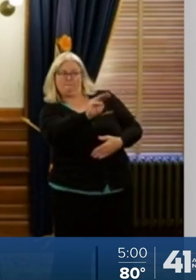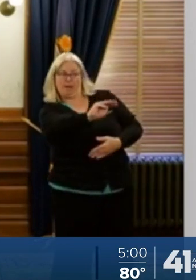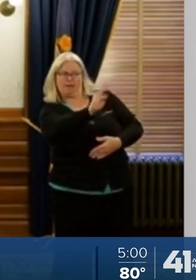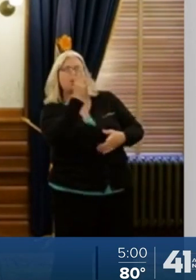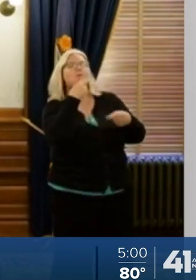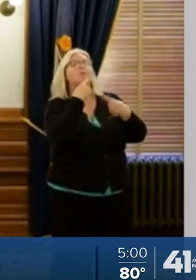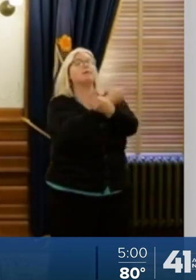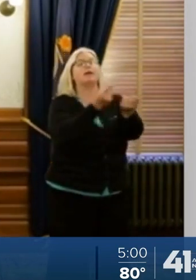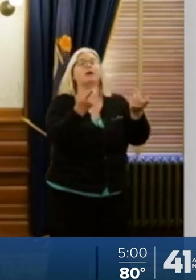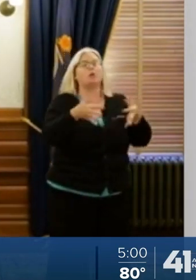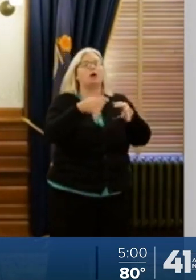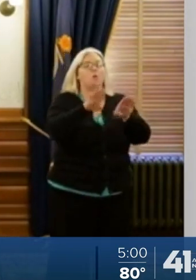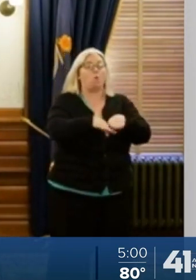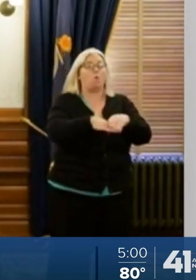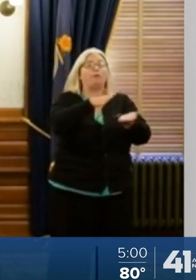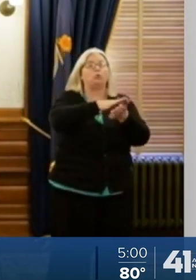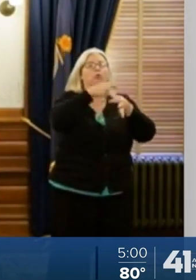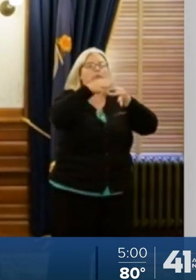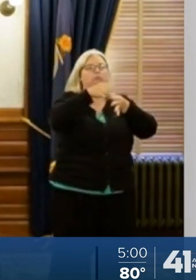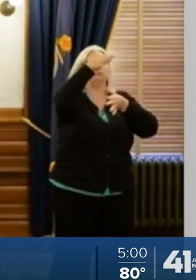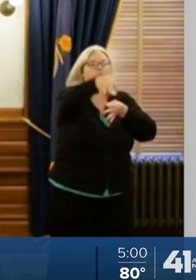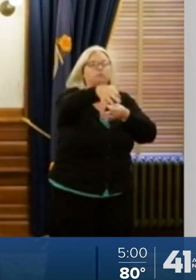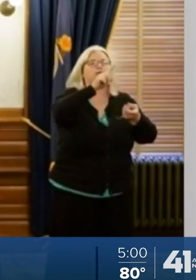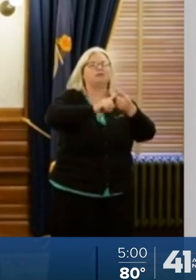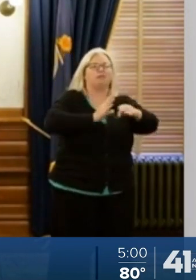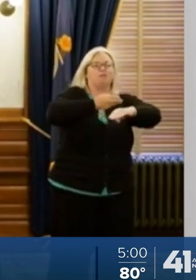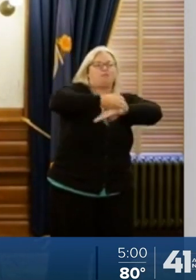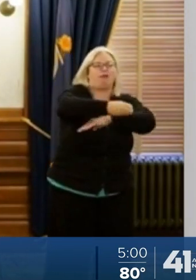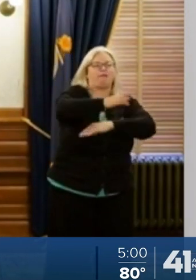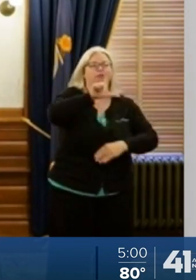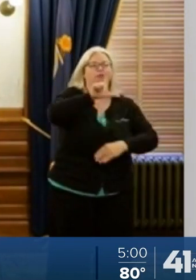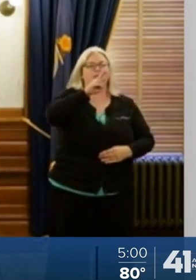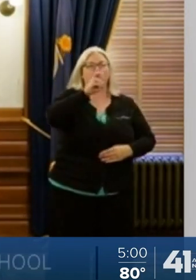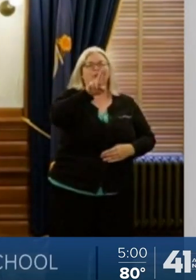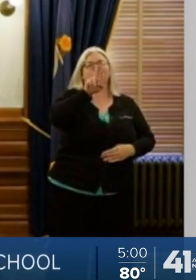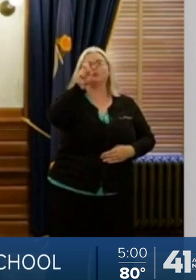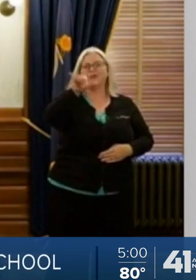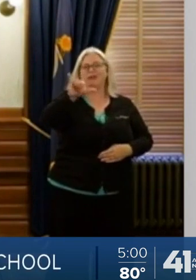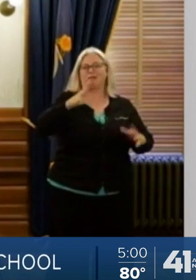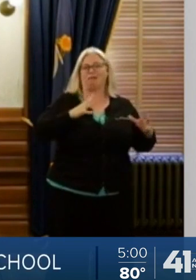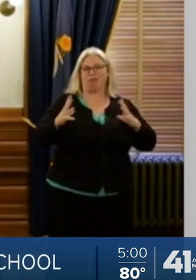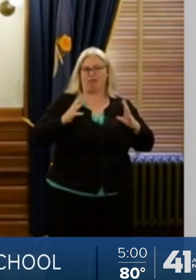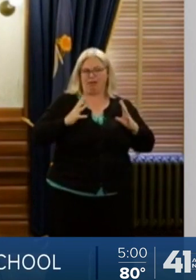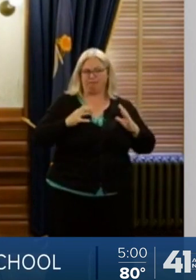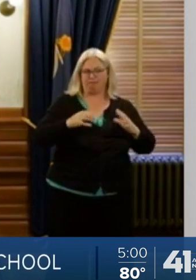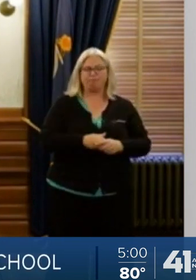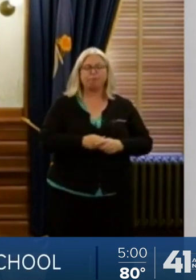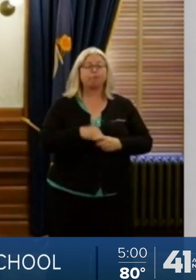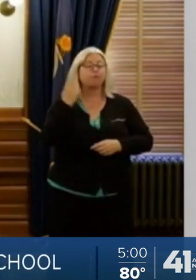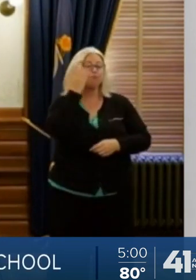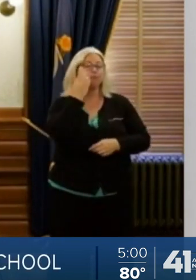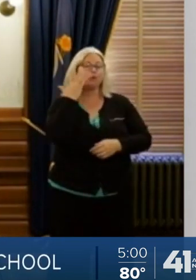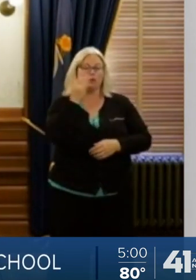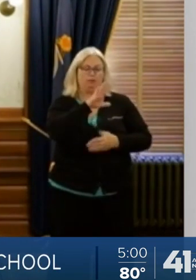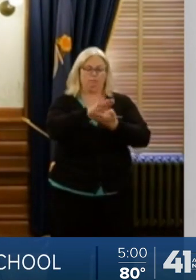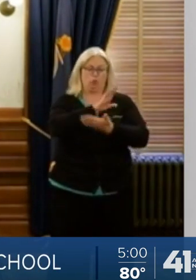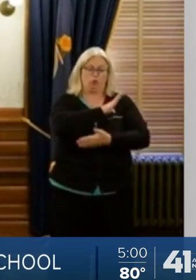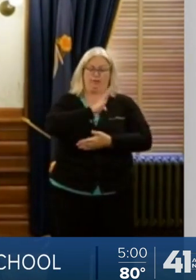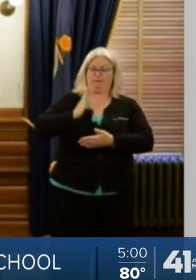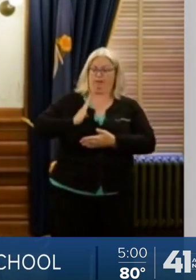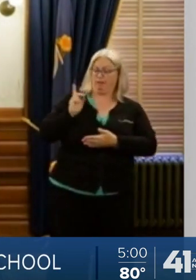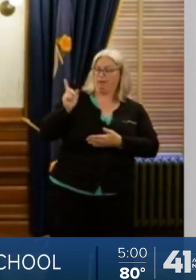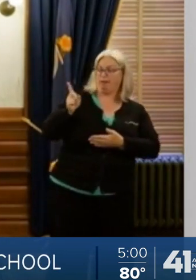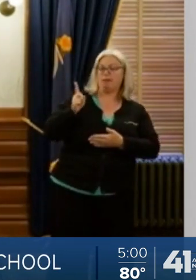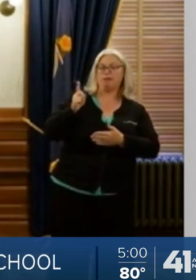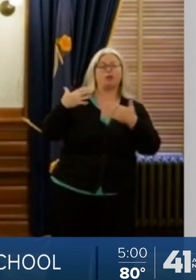Monday to delay opening of schools until after the Labor Day holiday. In-person classes will not begin before Labor Day. During